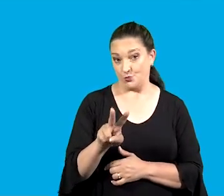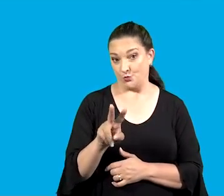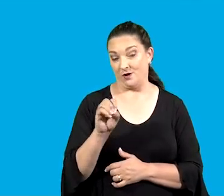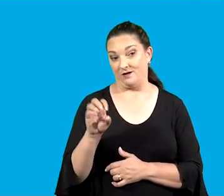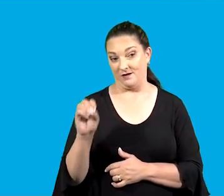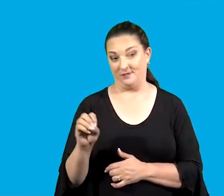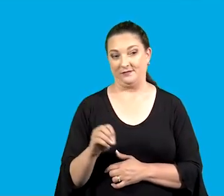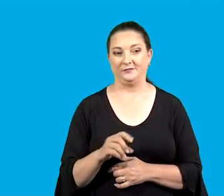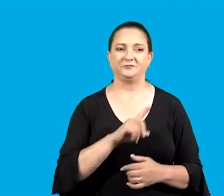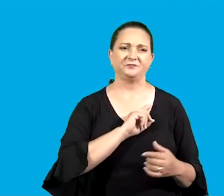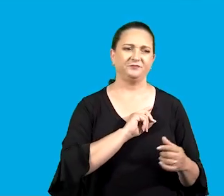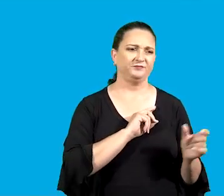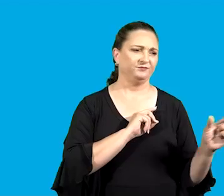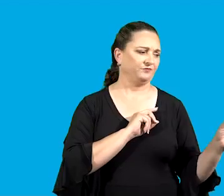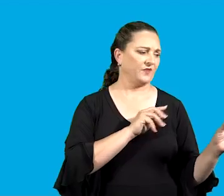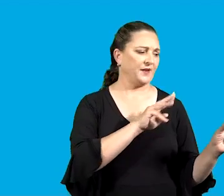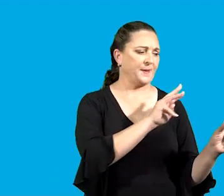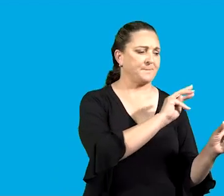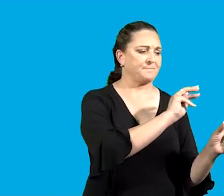3,391,200. So I'll come here, then I'll say